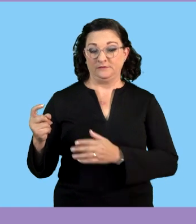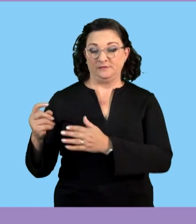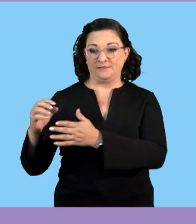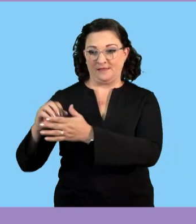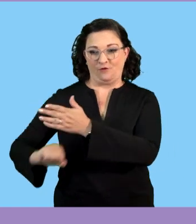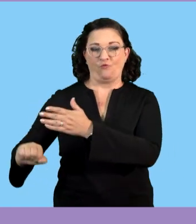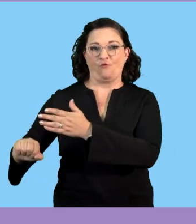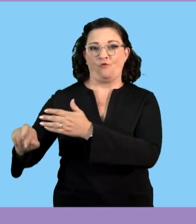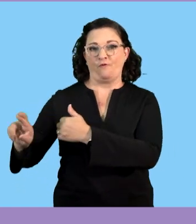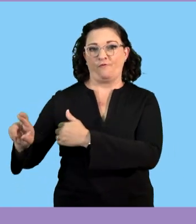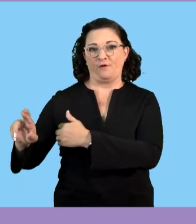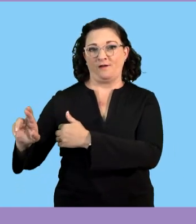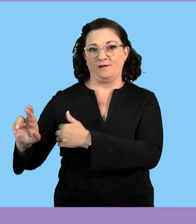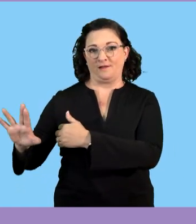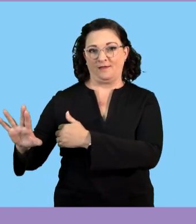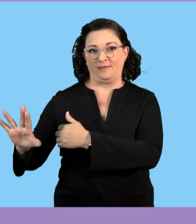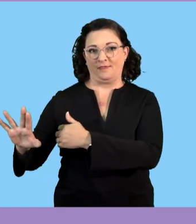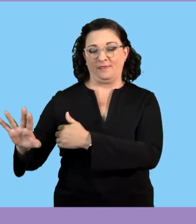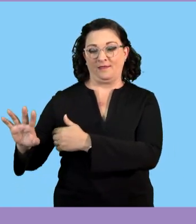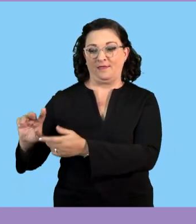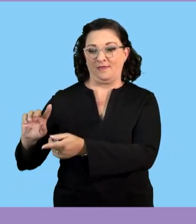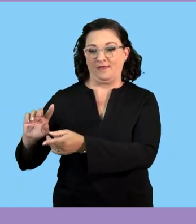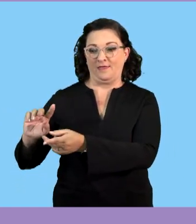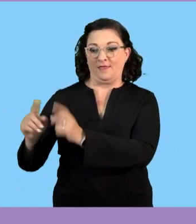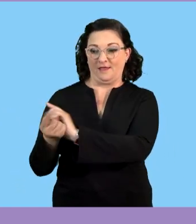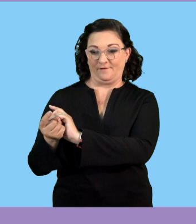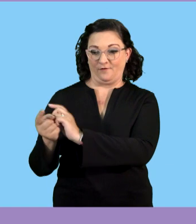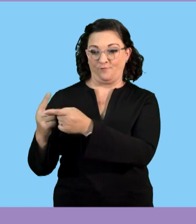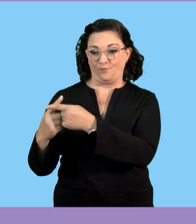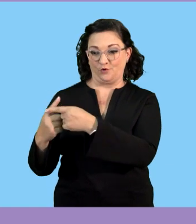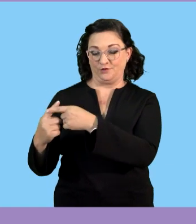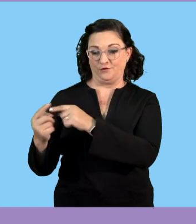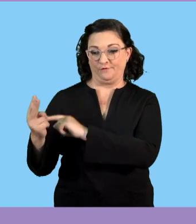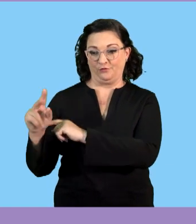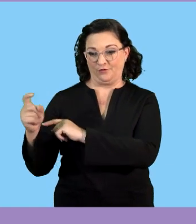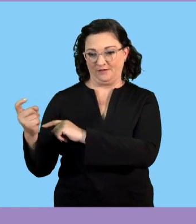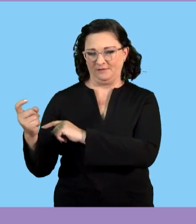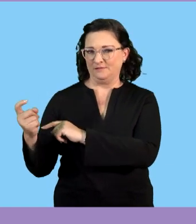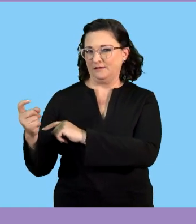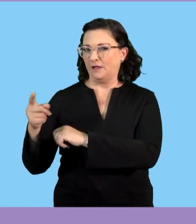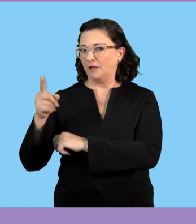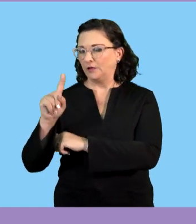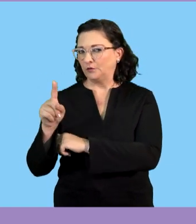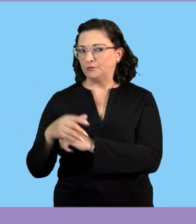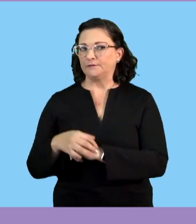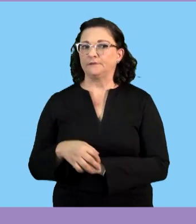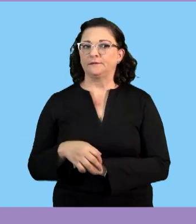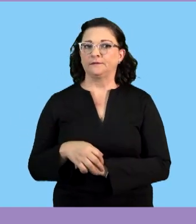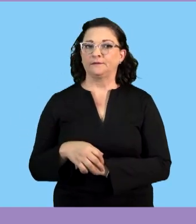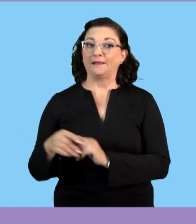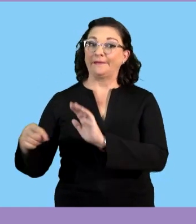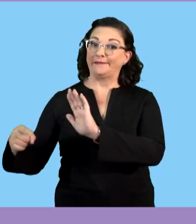take it away from the right hand side. So I'm going to apply the additive inverse of a positive 2x. The additive inverse of a